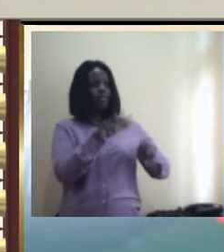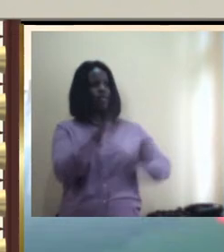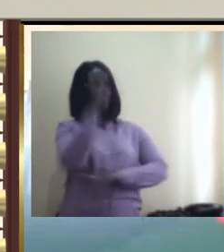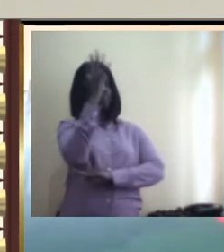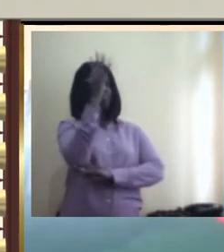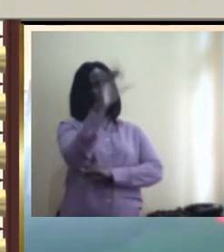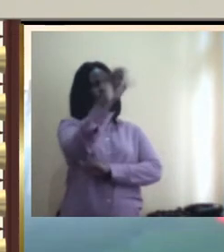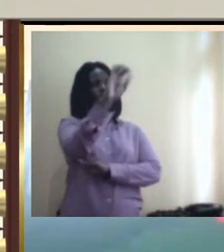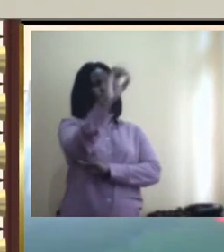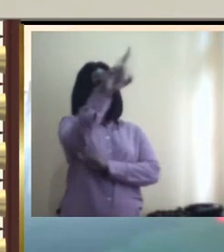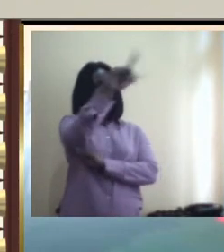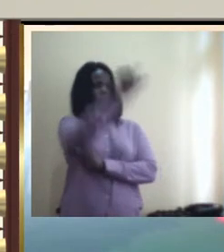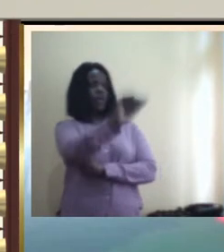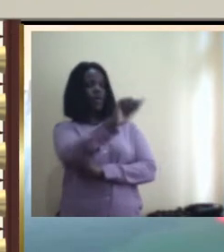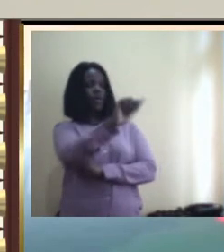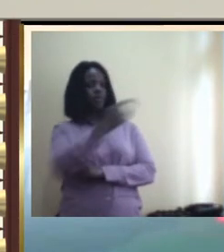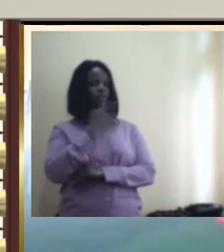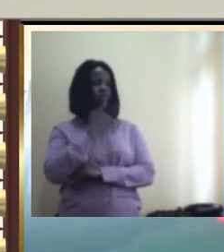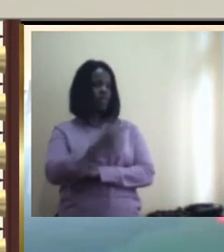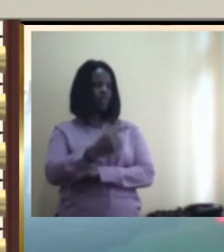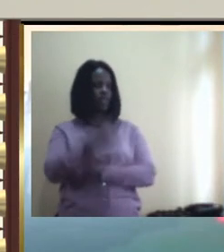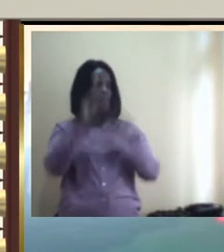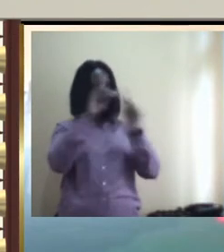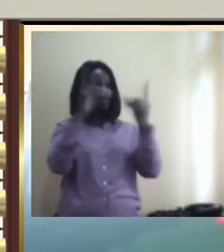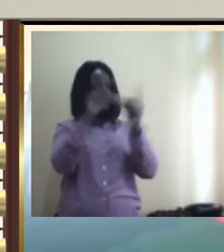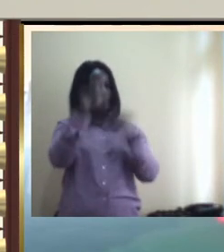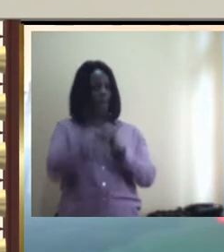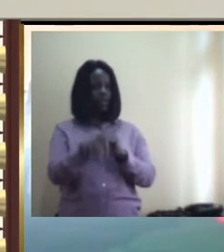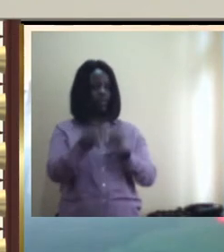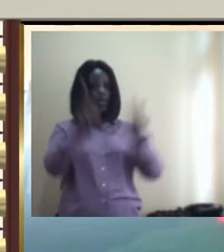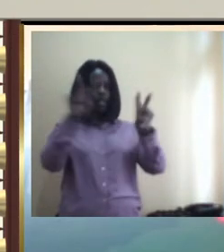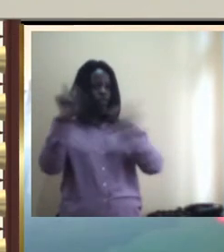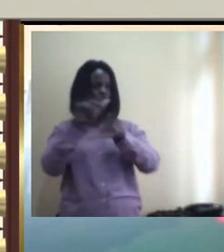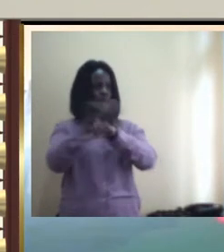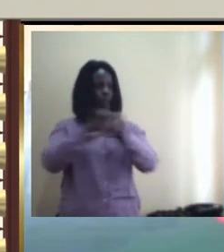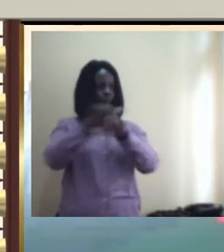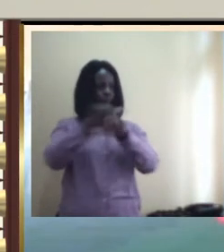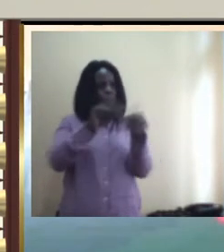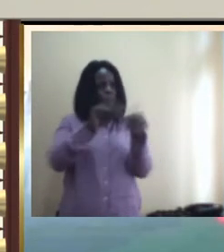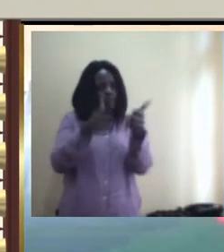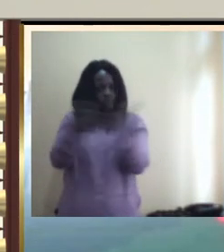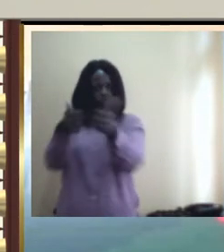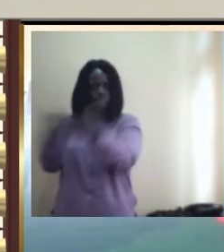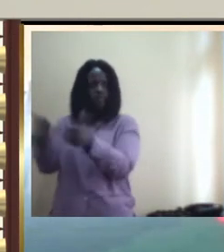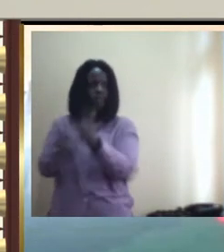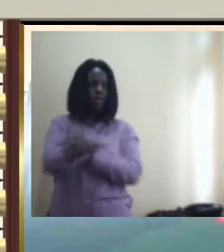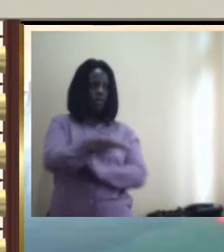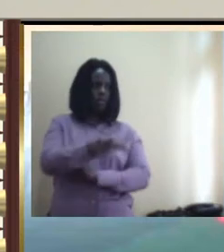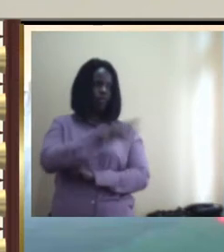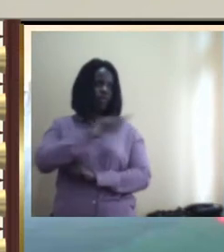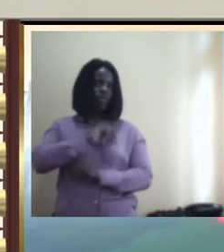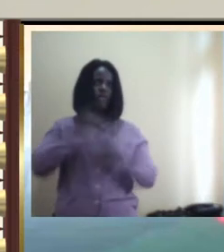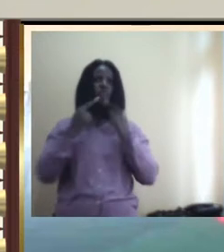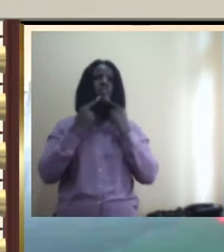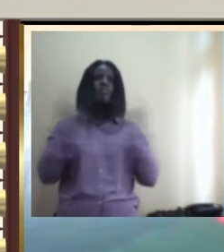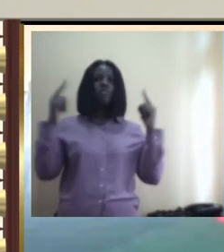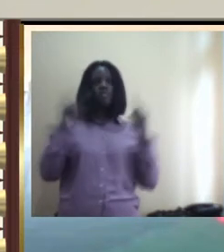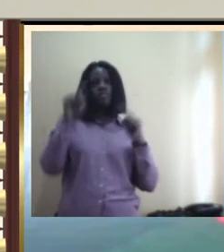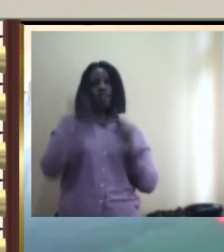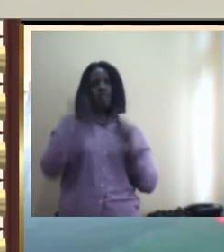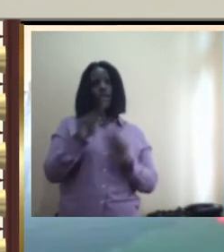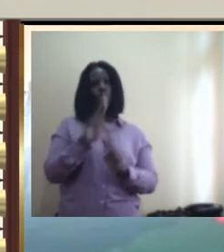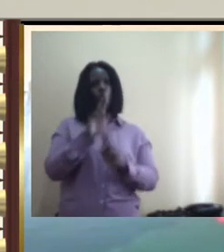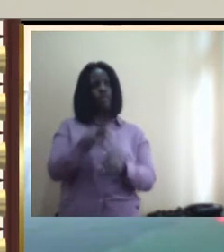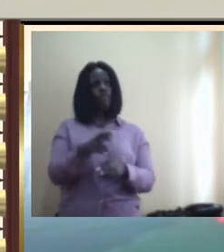2019, for the department to conduct assessment of land reform farm in the province. I'm happy to announce that the report has